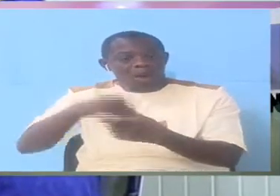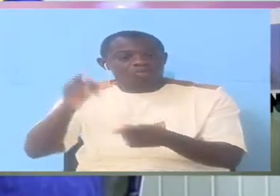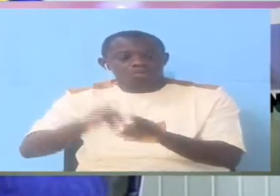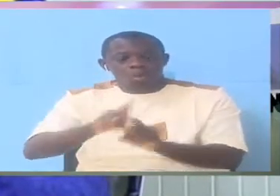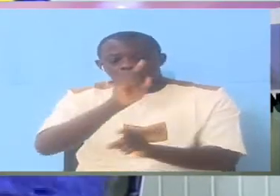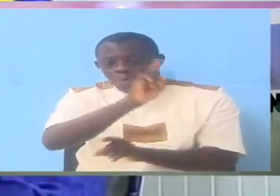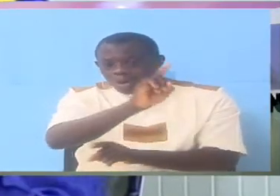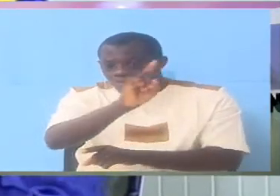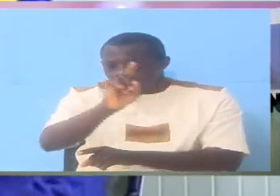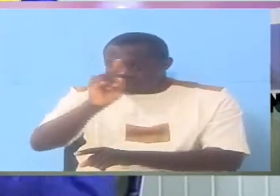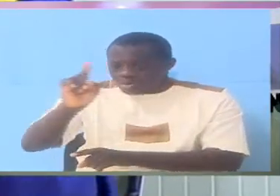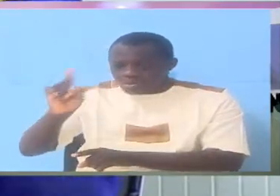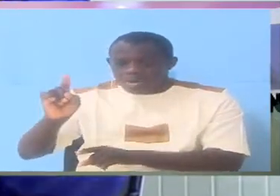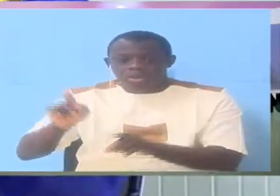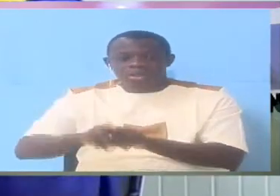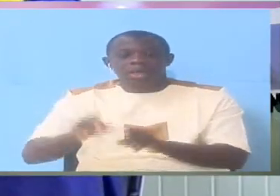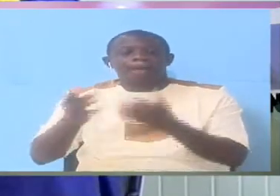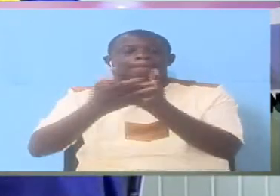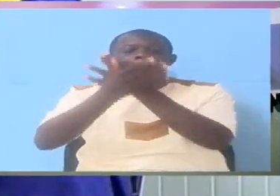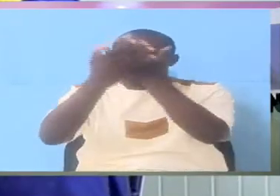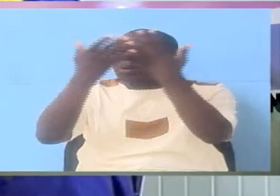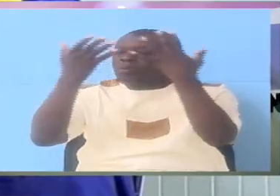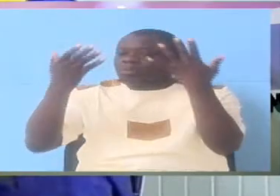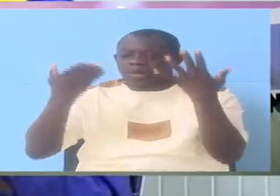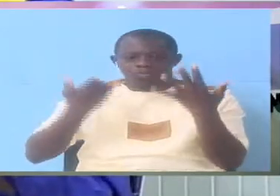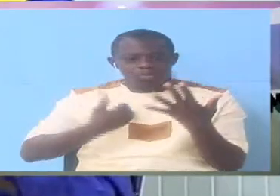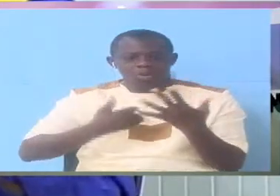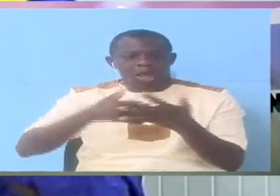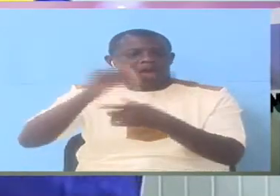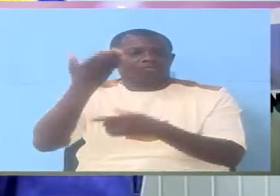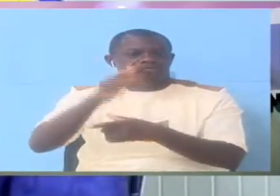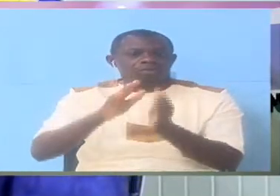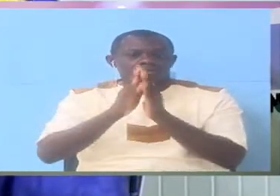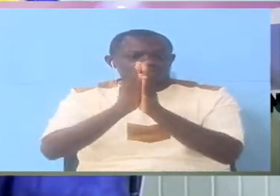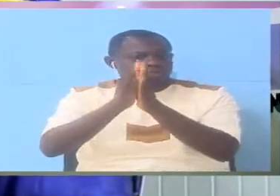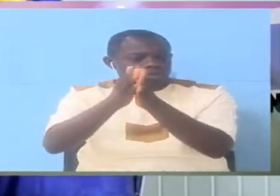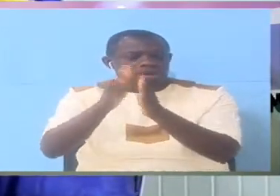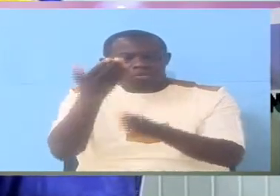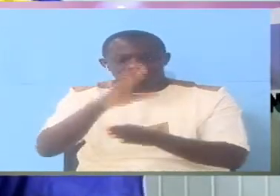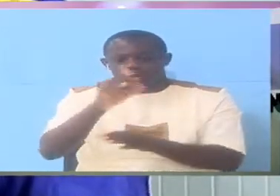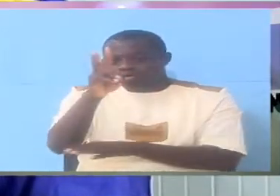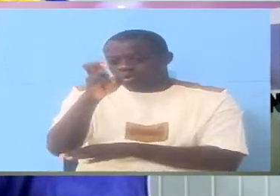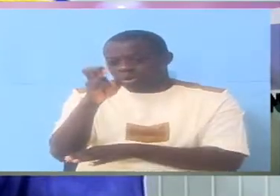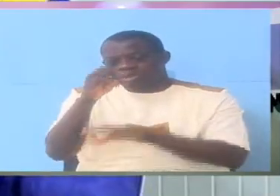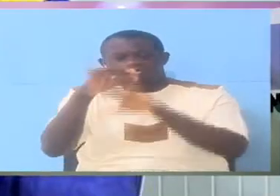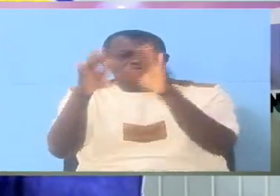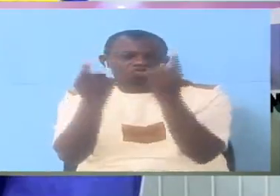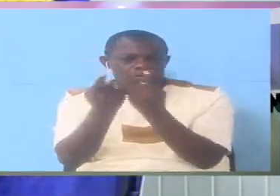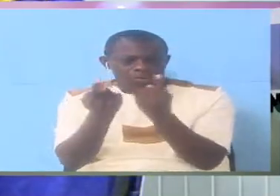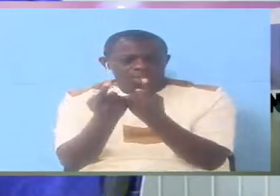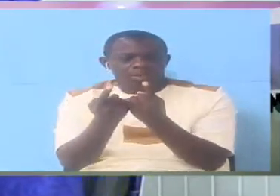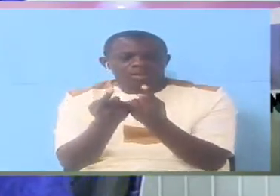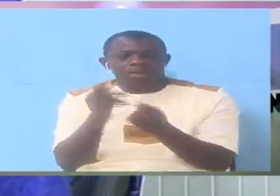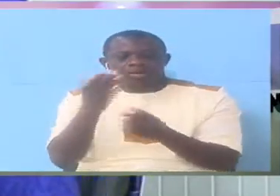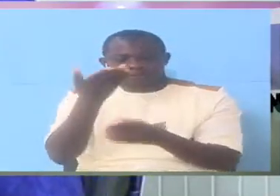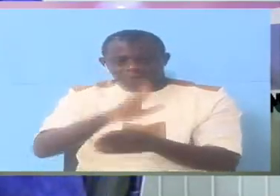They brought out many people. Maybe 20-something. Maybe 20-something. Then